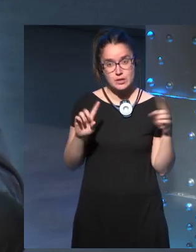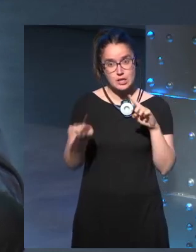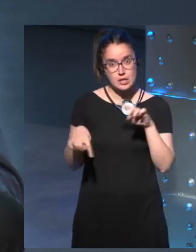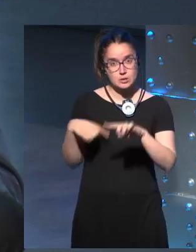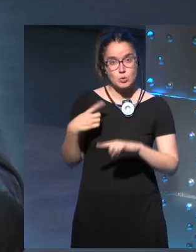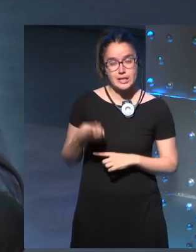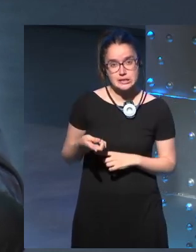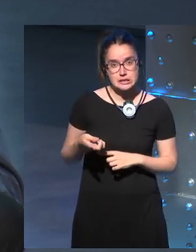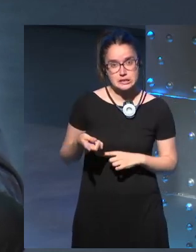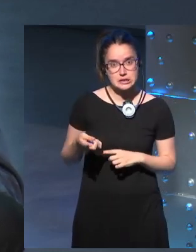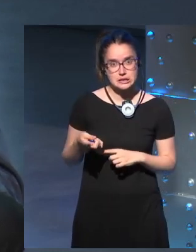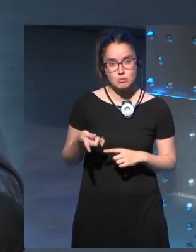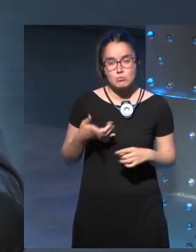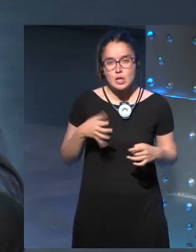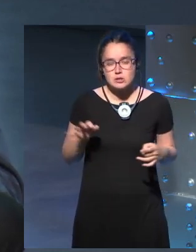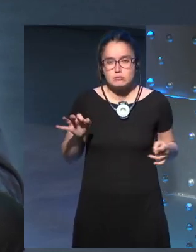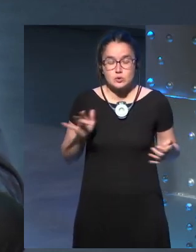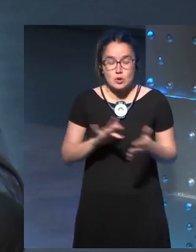confronted a superior team.